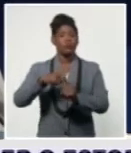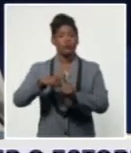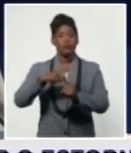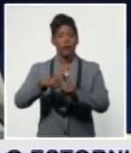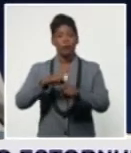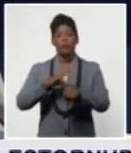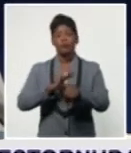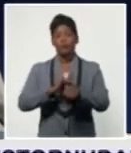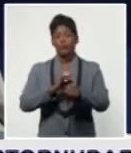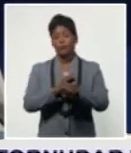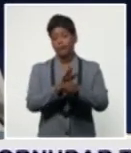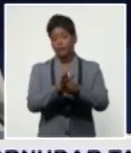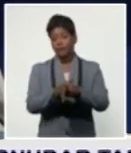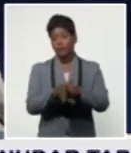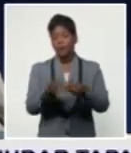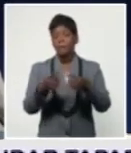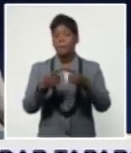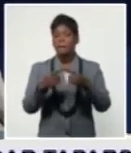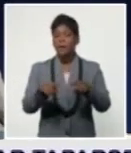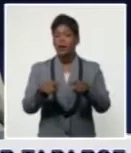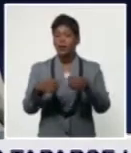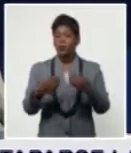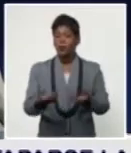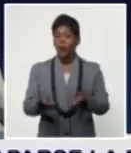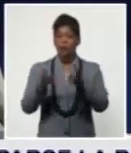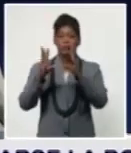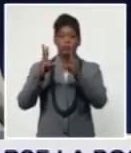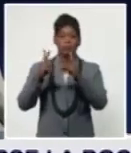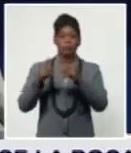reporting COVID-19.